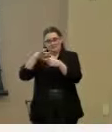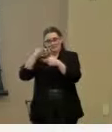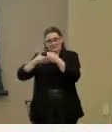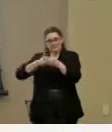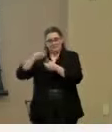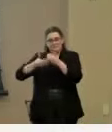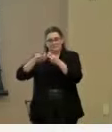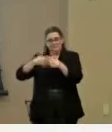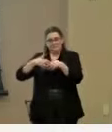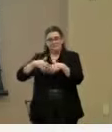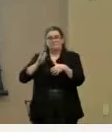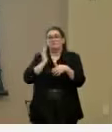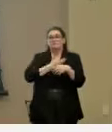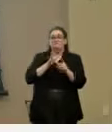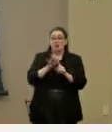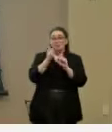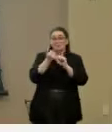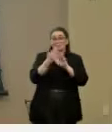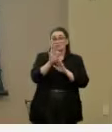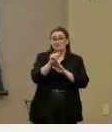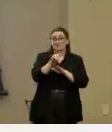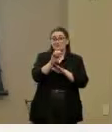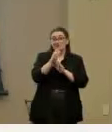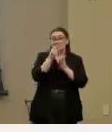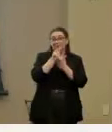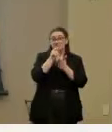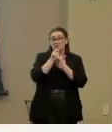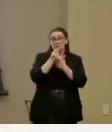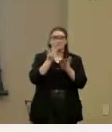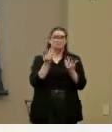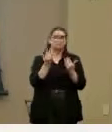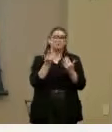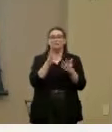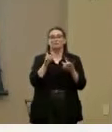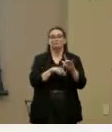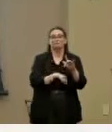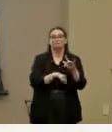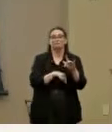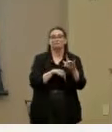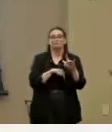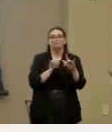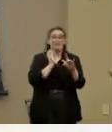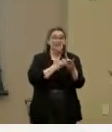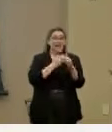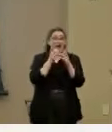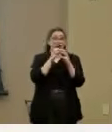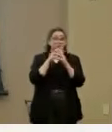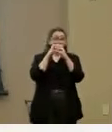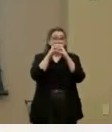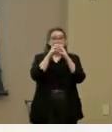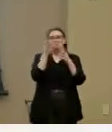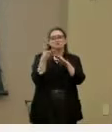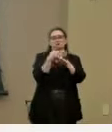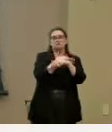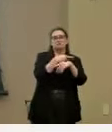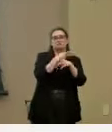unique platform at Fate Therapeutics bypasses this whole process of waiting. Our cells are pre-made. Because of our unique